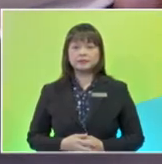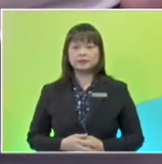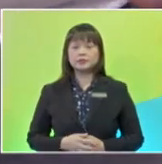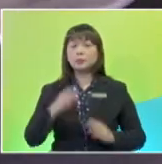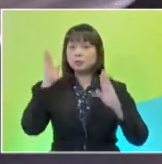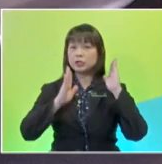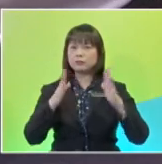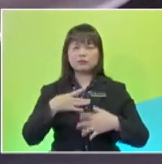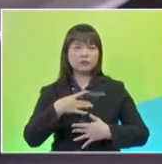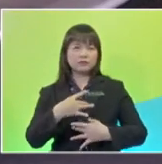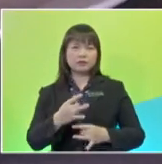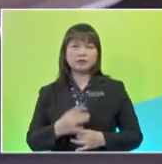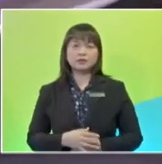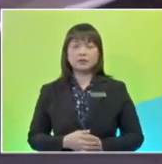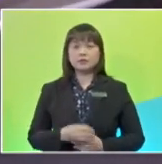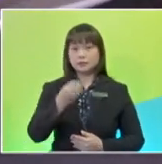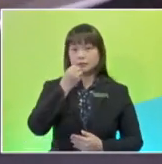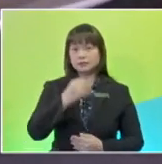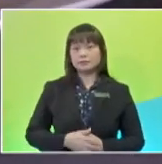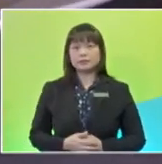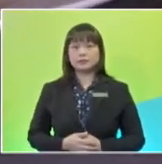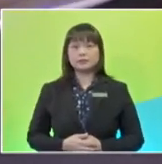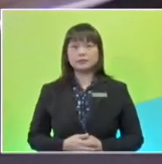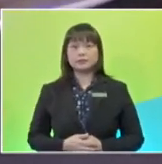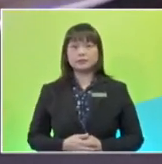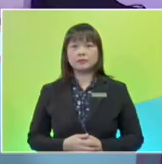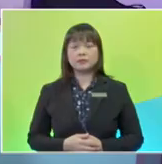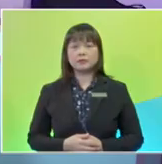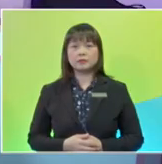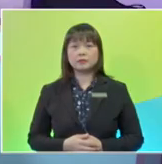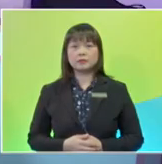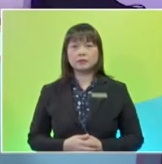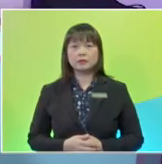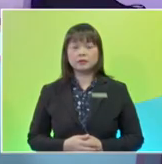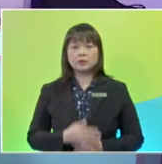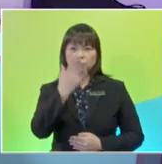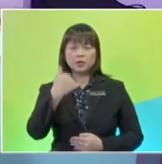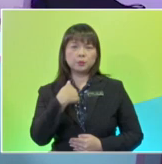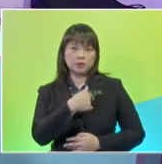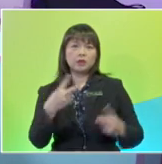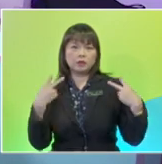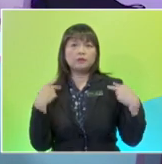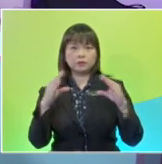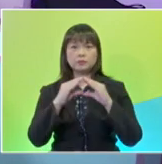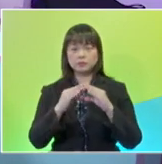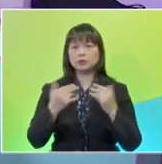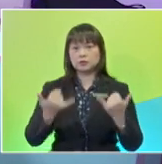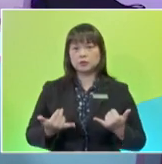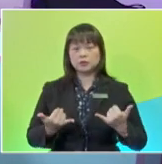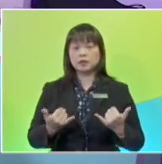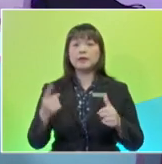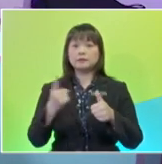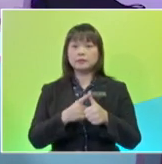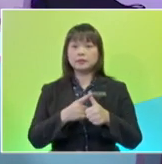Malaysian dishes. But I mean, speaking about nasi lemak, right? Why do we have nasi lemak today? Okay, first of all, I would like to